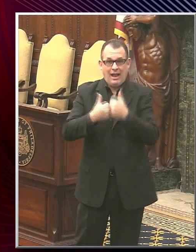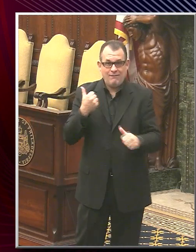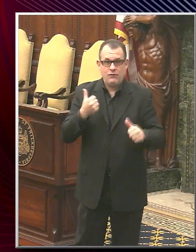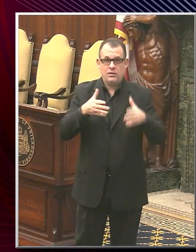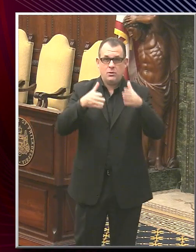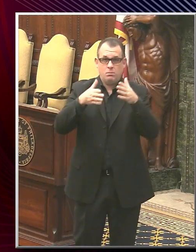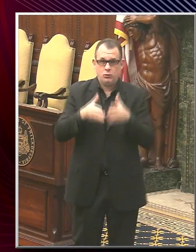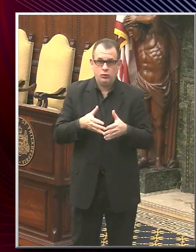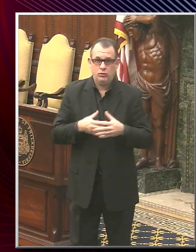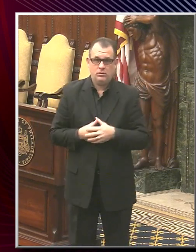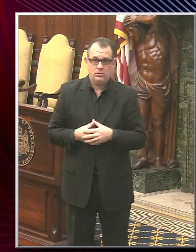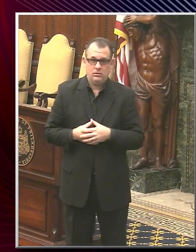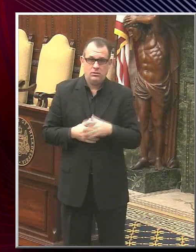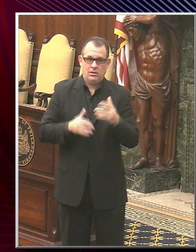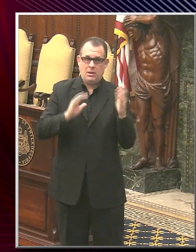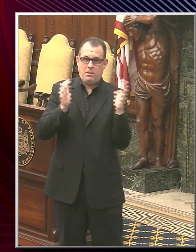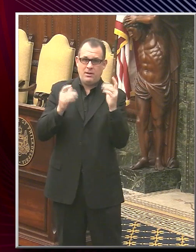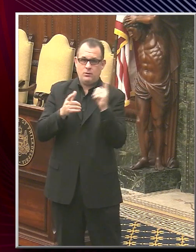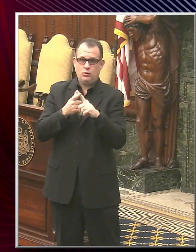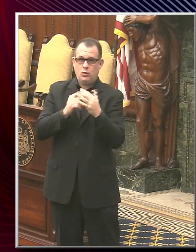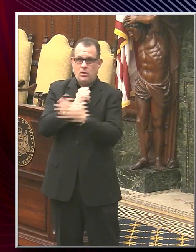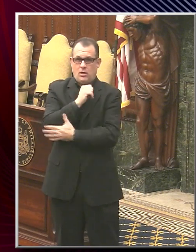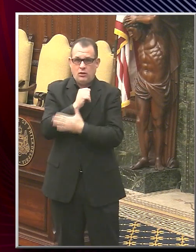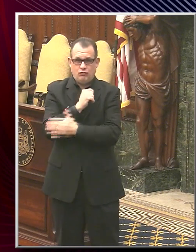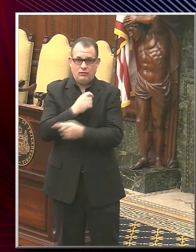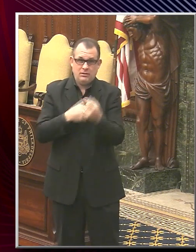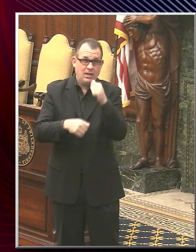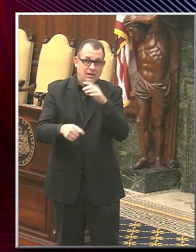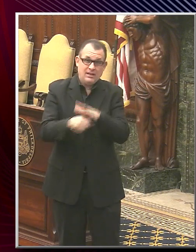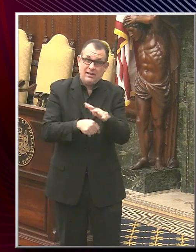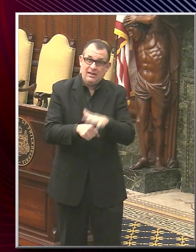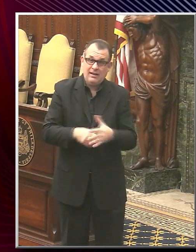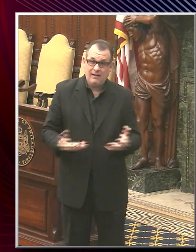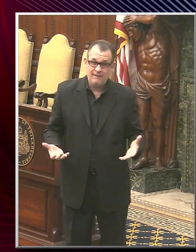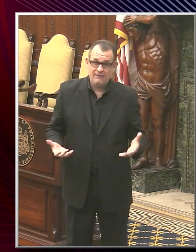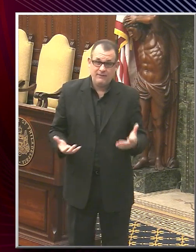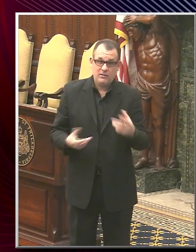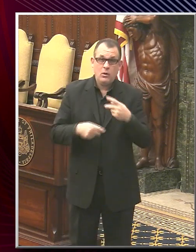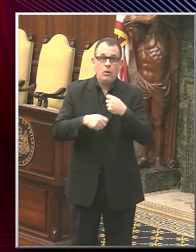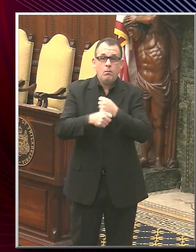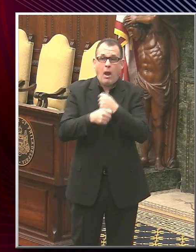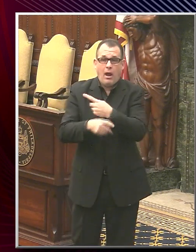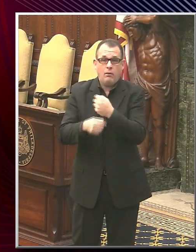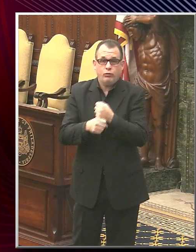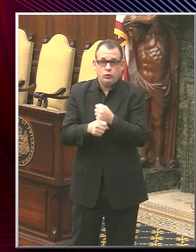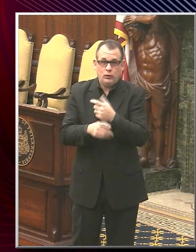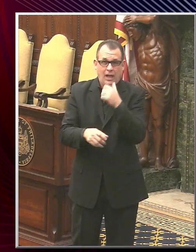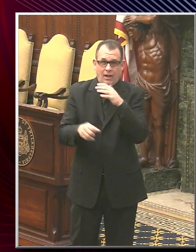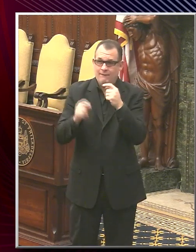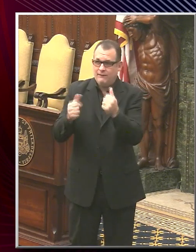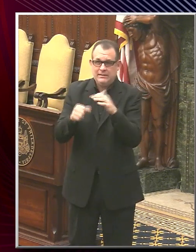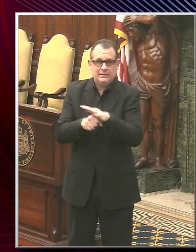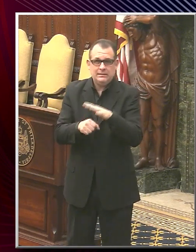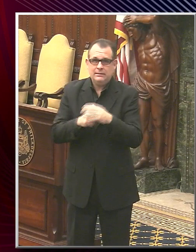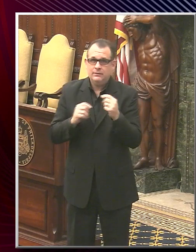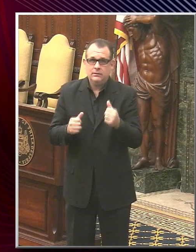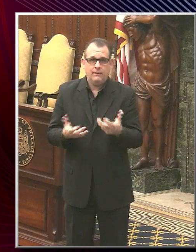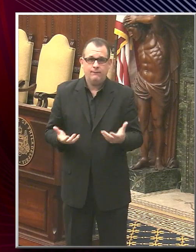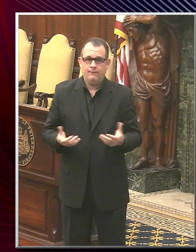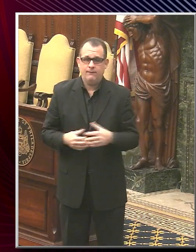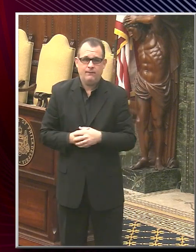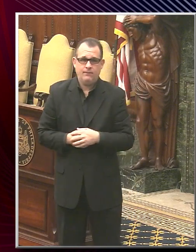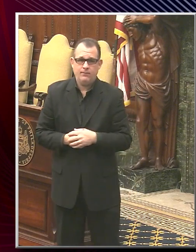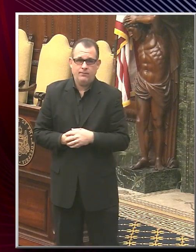I think there are just not enough doses to go around in the country, and probably it's because the producers just can't produce it fast enough. You understand this